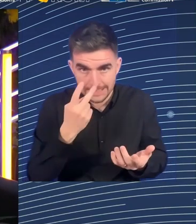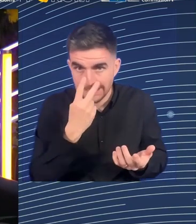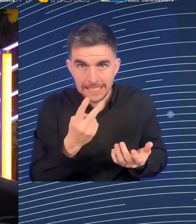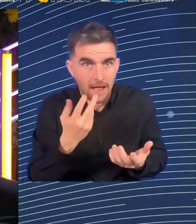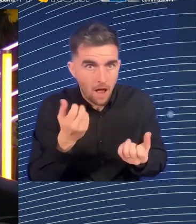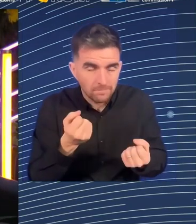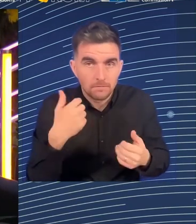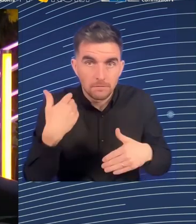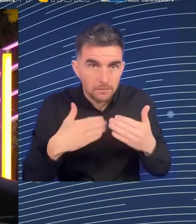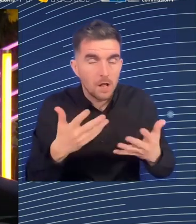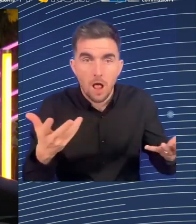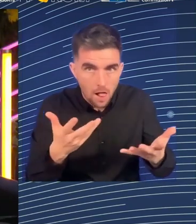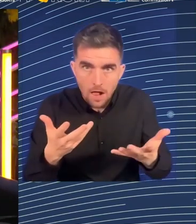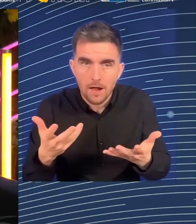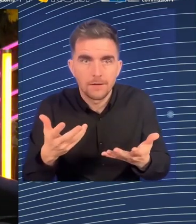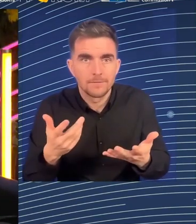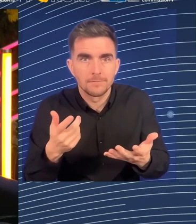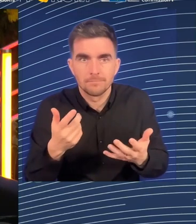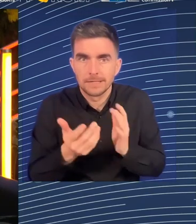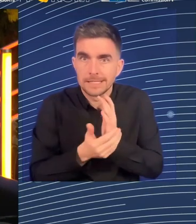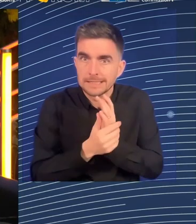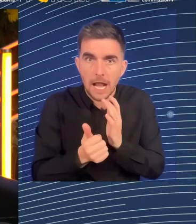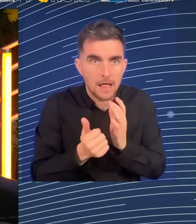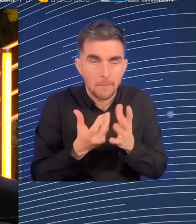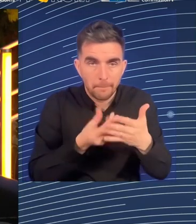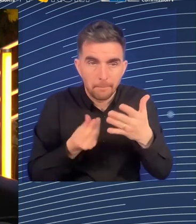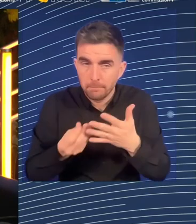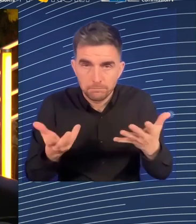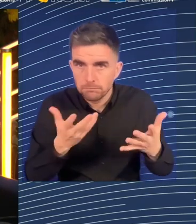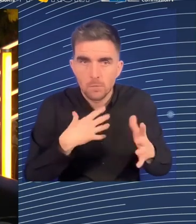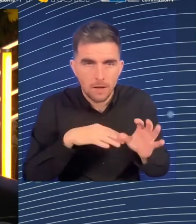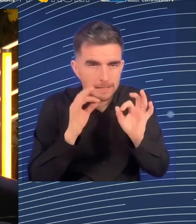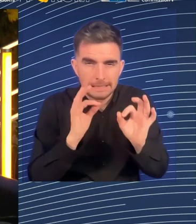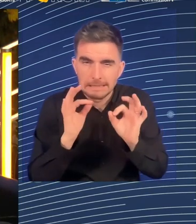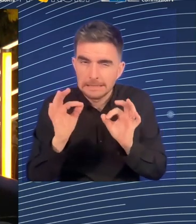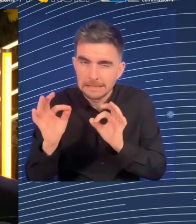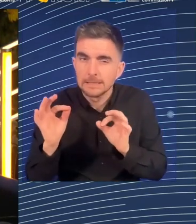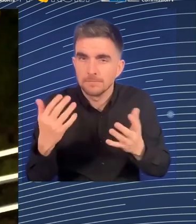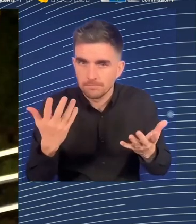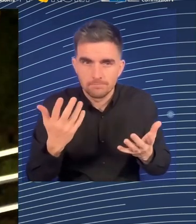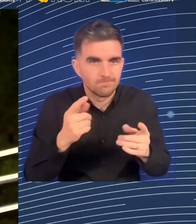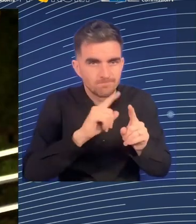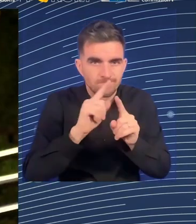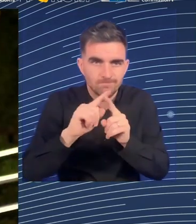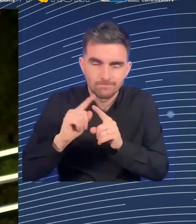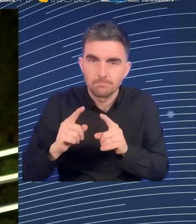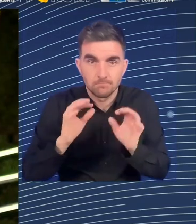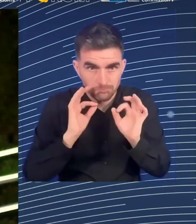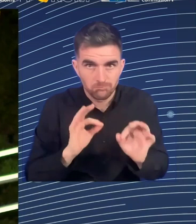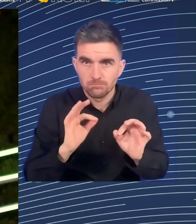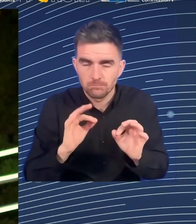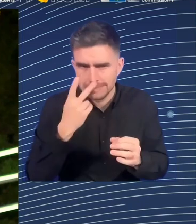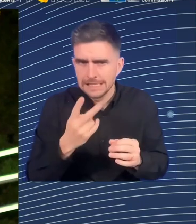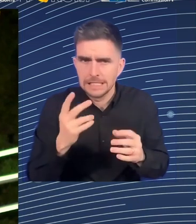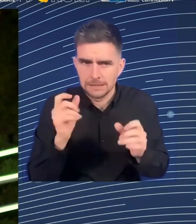are actually surprising and you wouldn't anticipate. Now, the third point comes from imbalances,